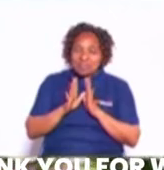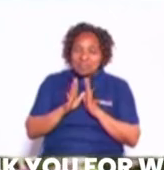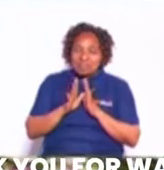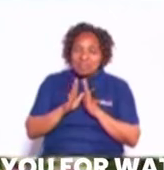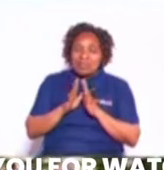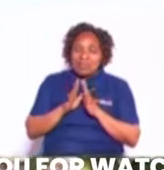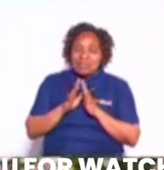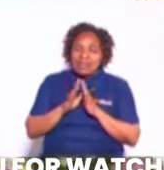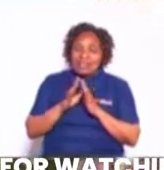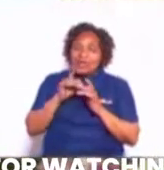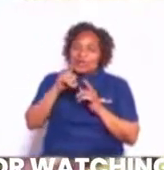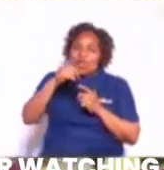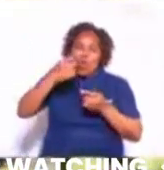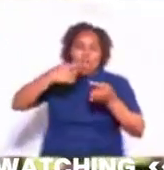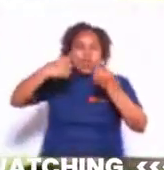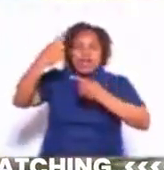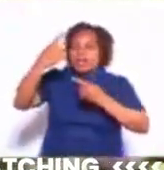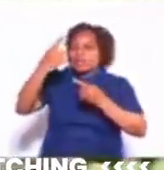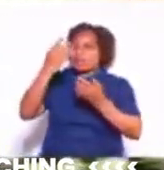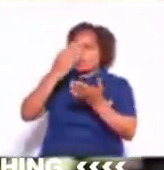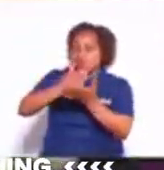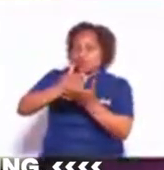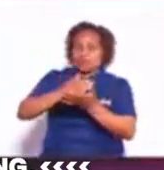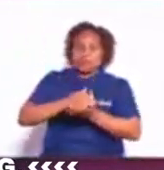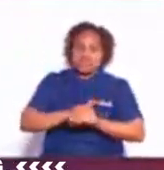You are the winner.